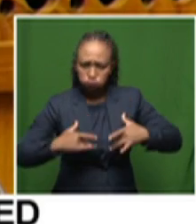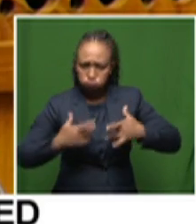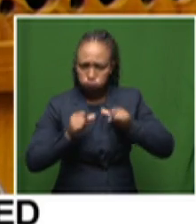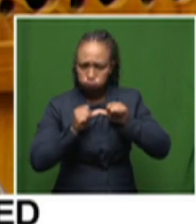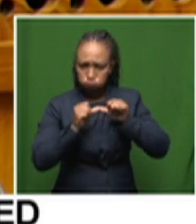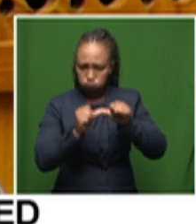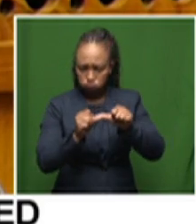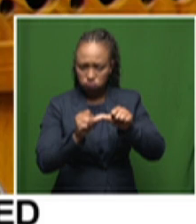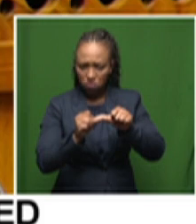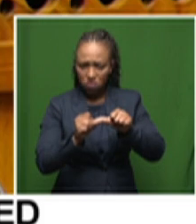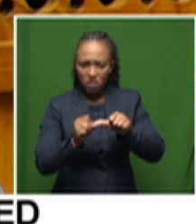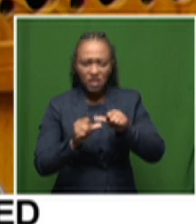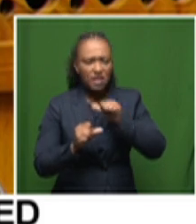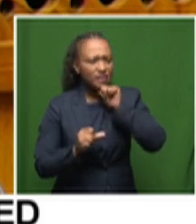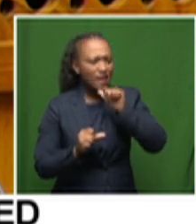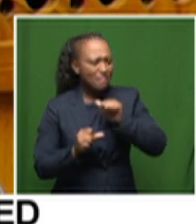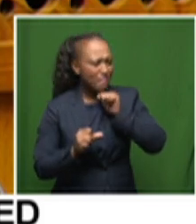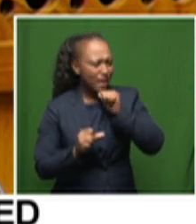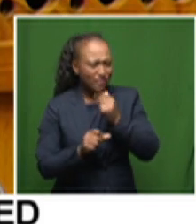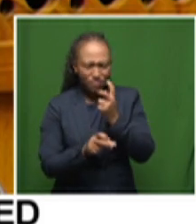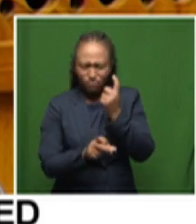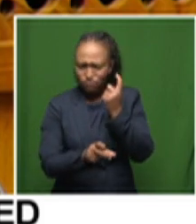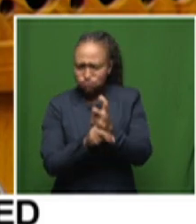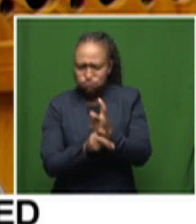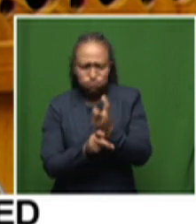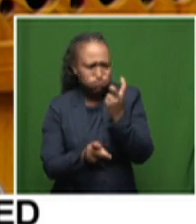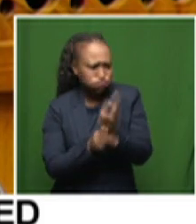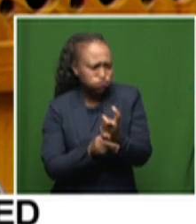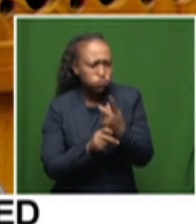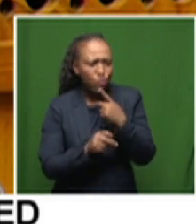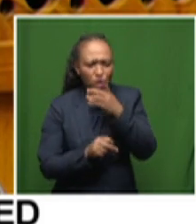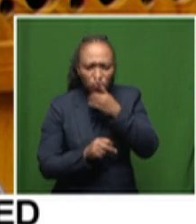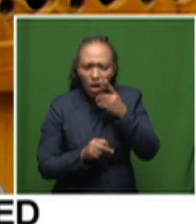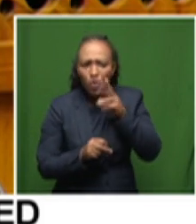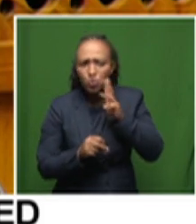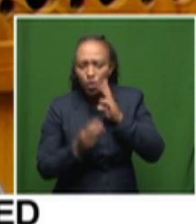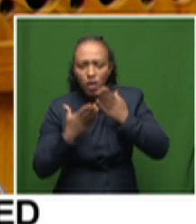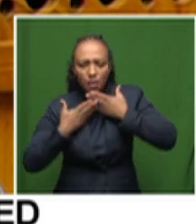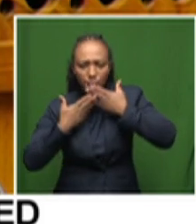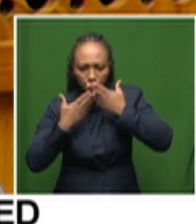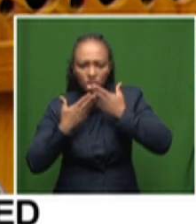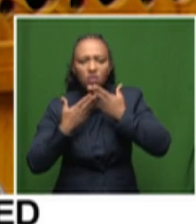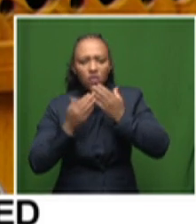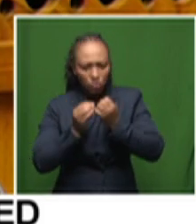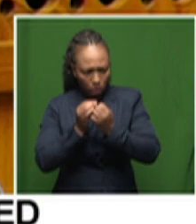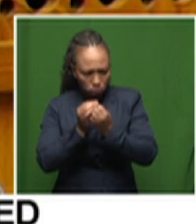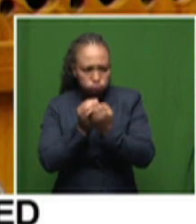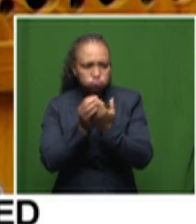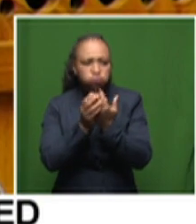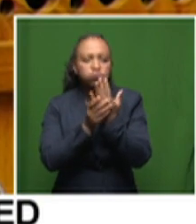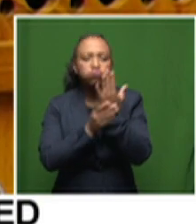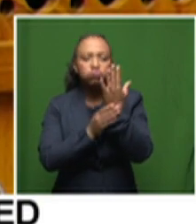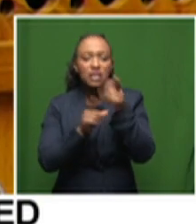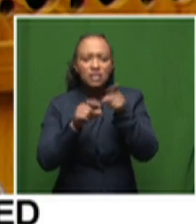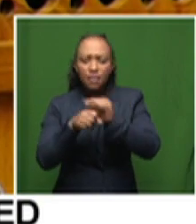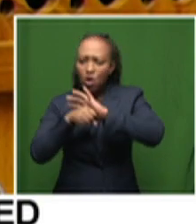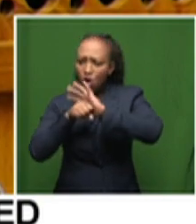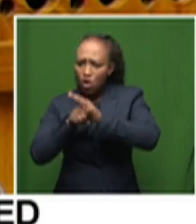It can survive the harshest of circumstances and can certainly withstand a